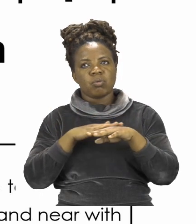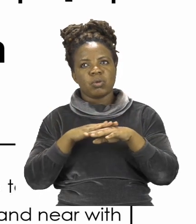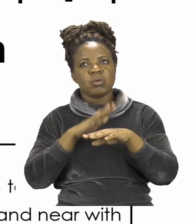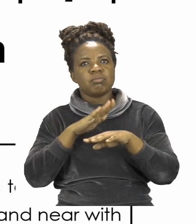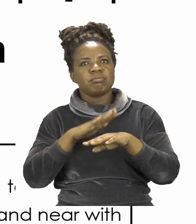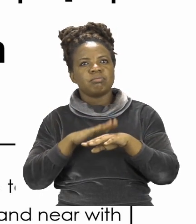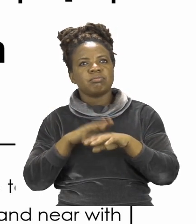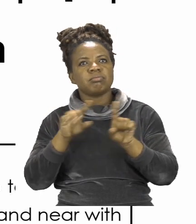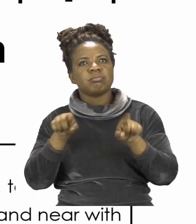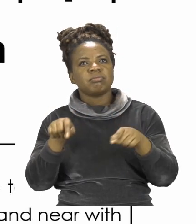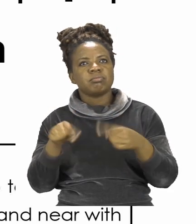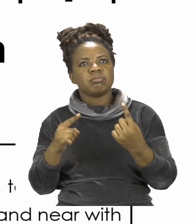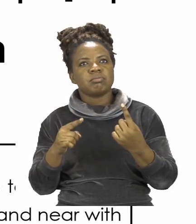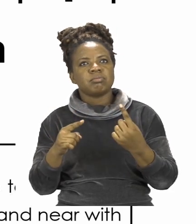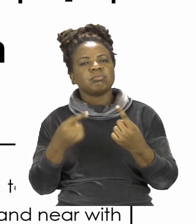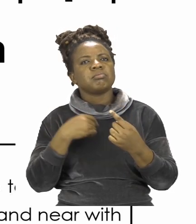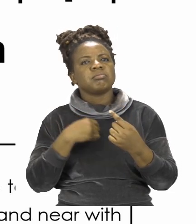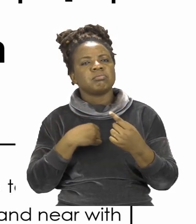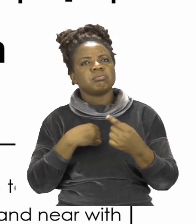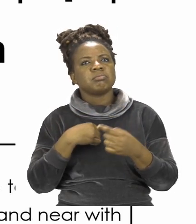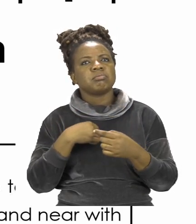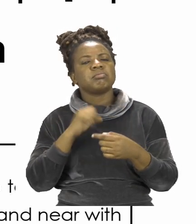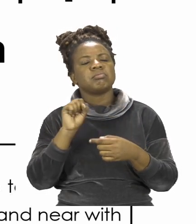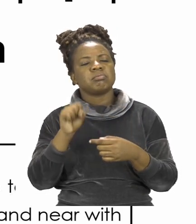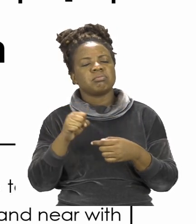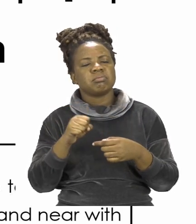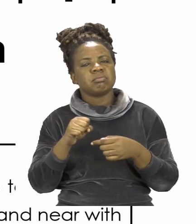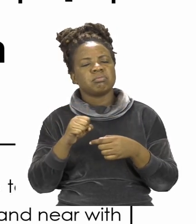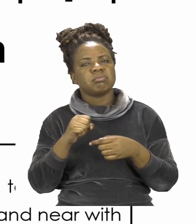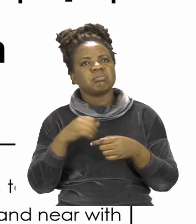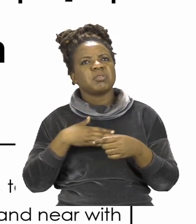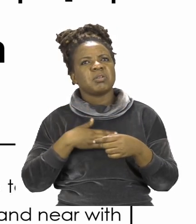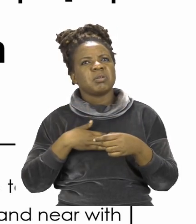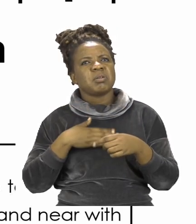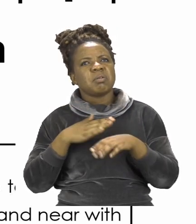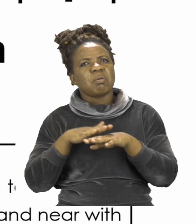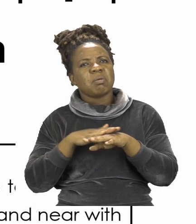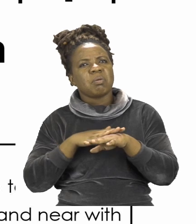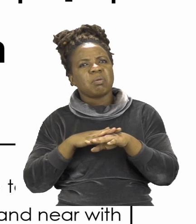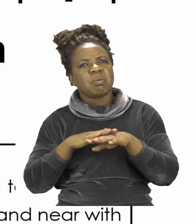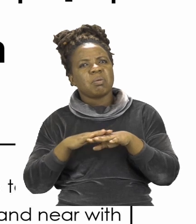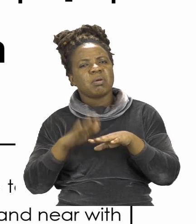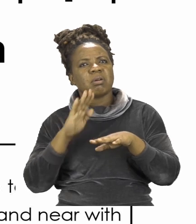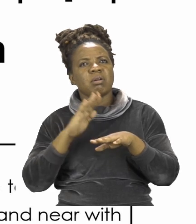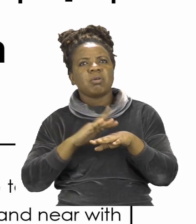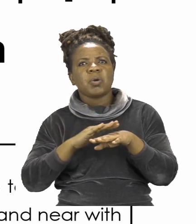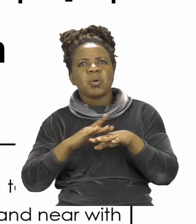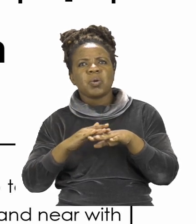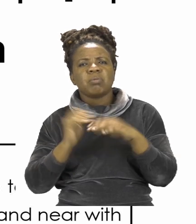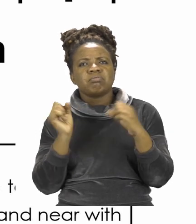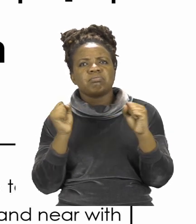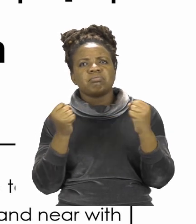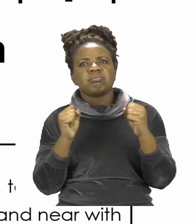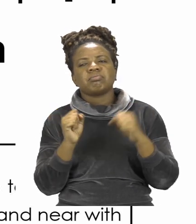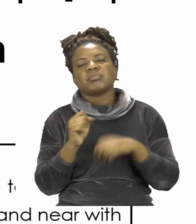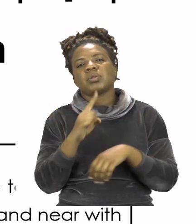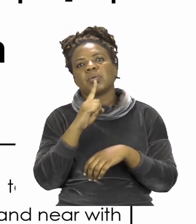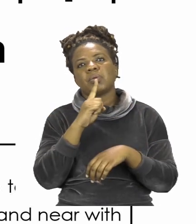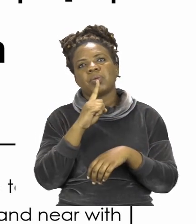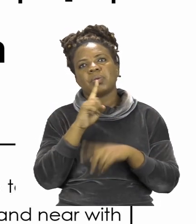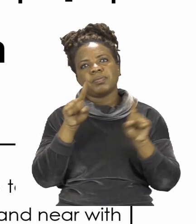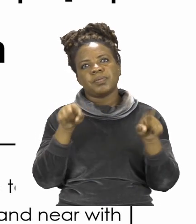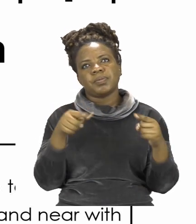touch things. I can feel smooth, rough, cold, or